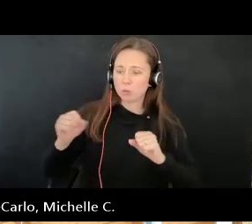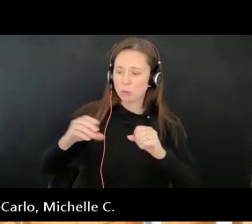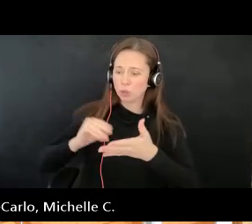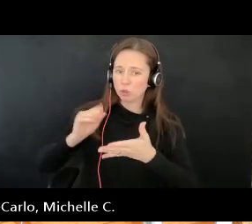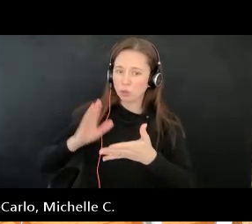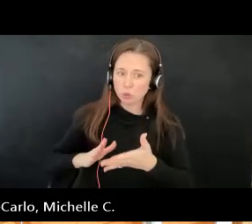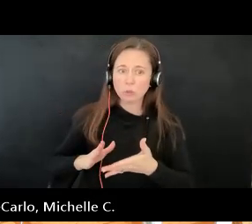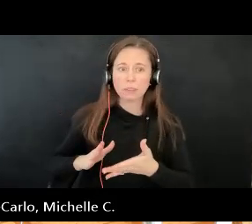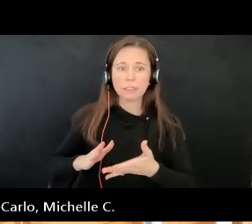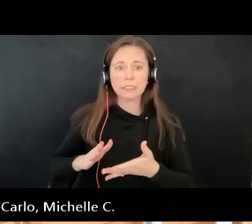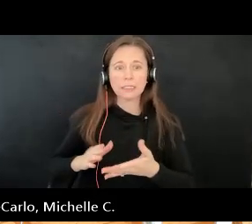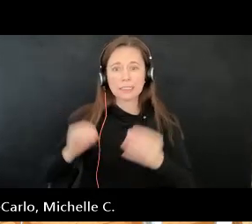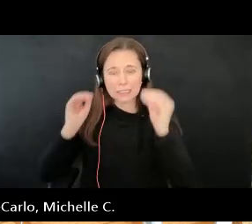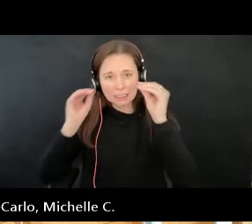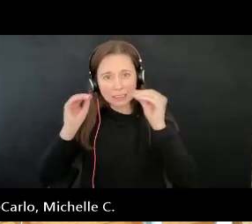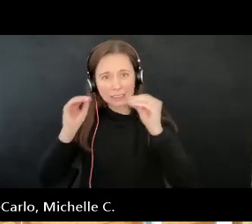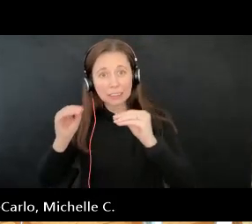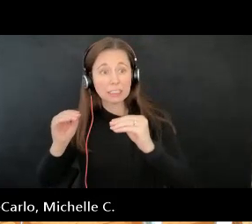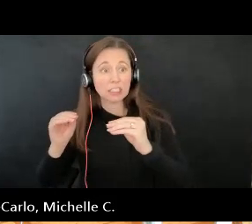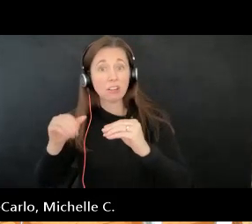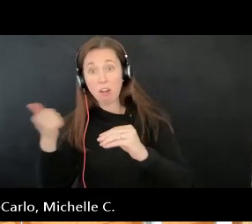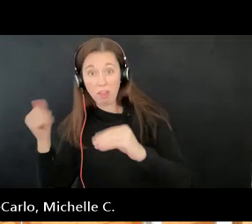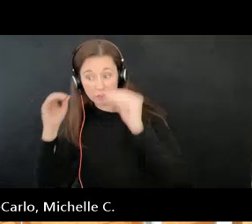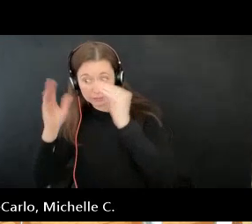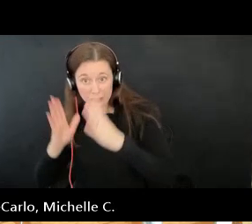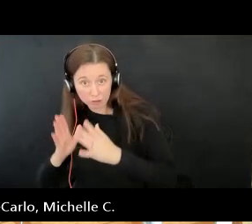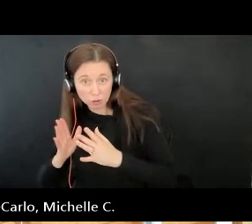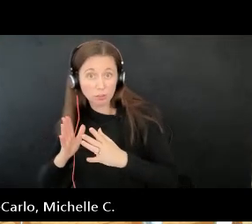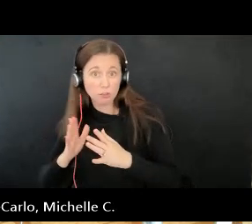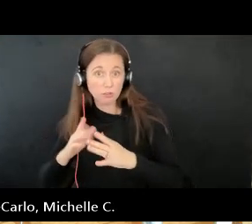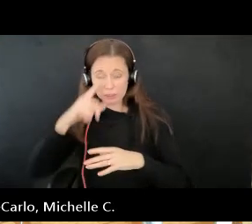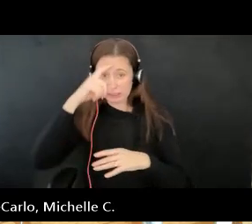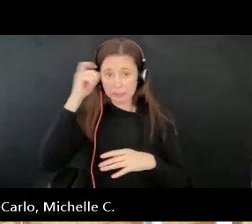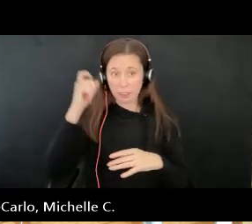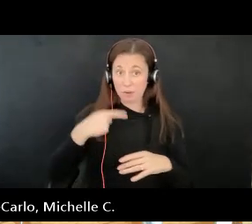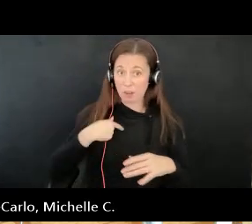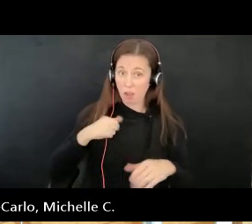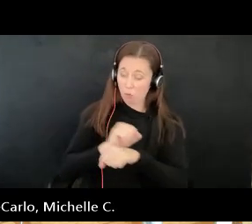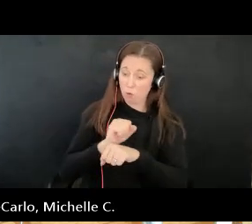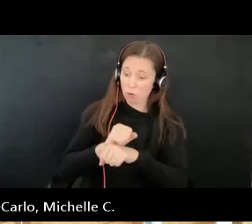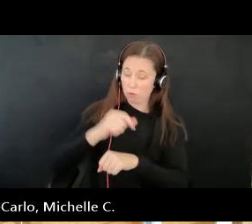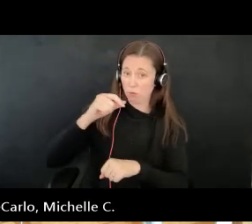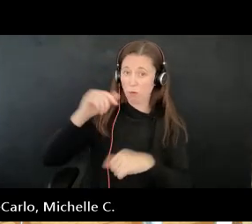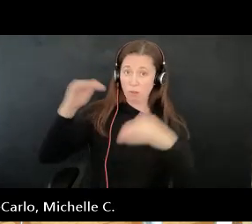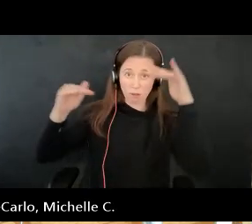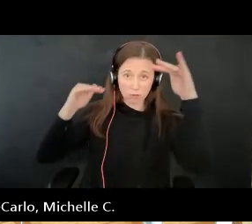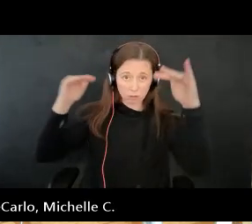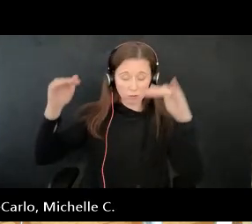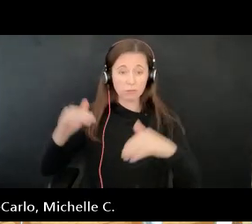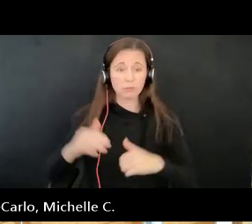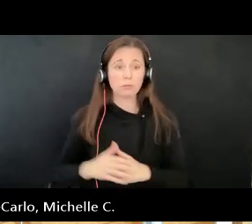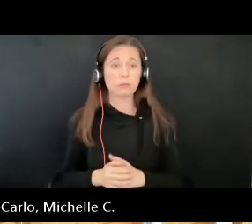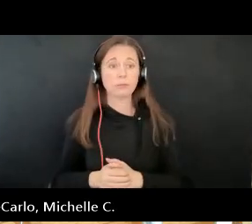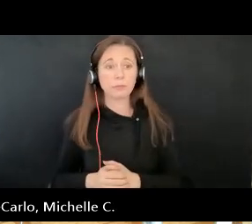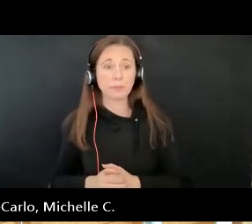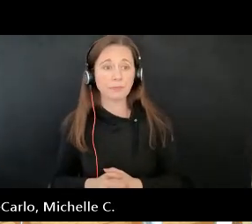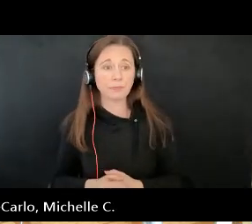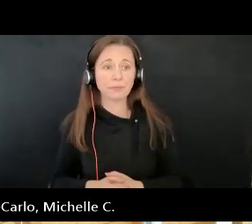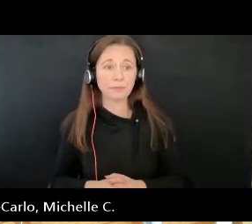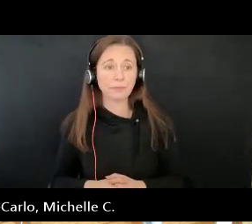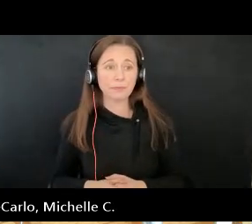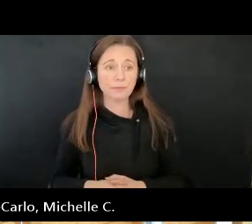with CVF also teach teachers. And so in the summertime, I worked with adults. I learned the inner workings of the organization